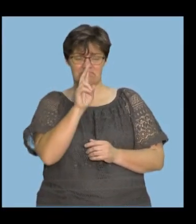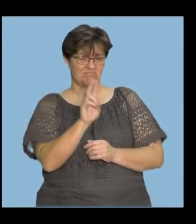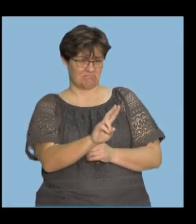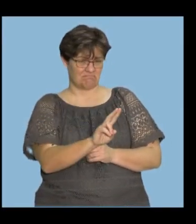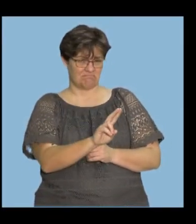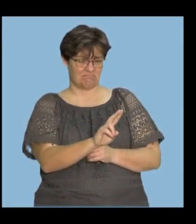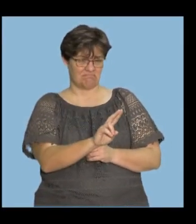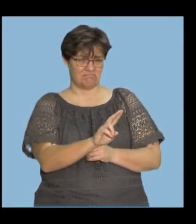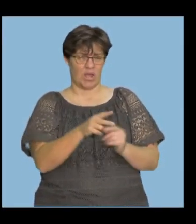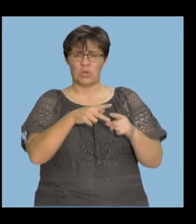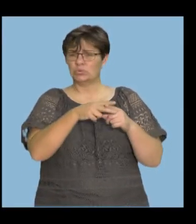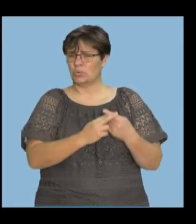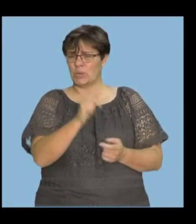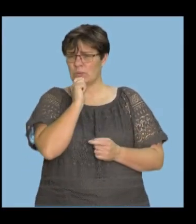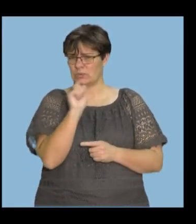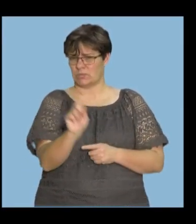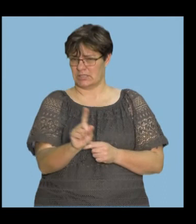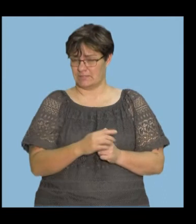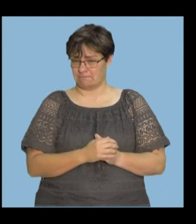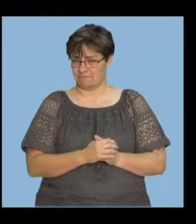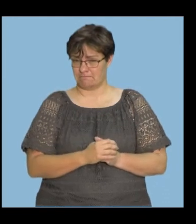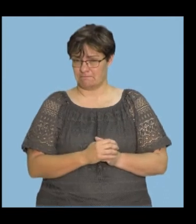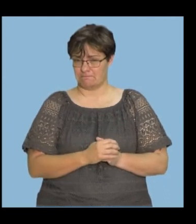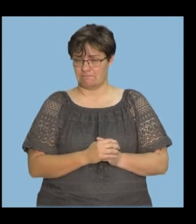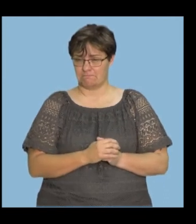statistic tool should we use? Let's see.